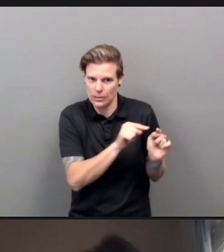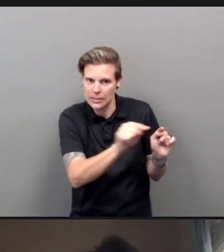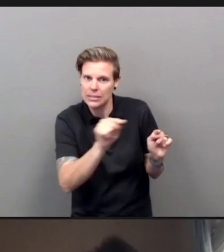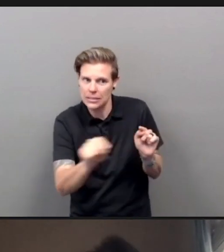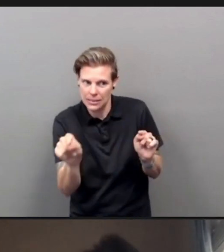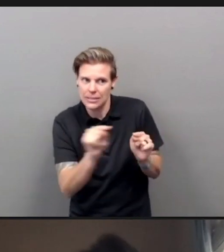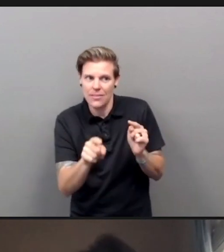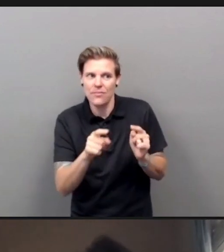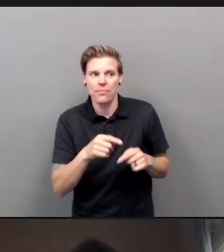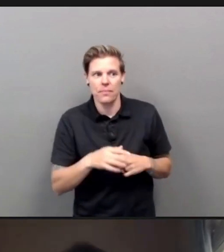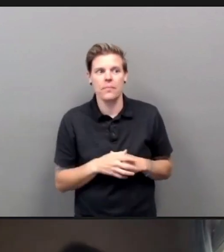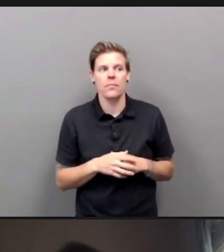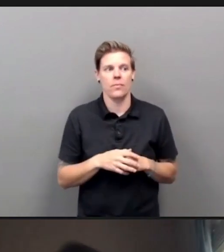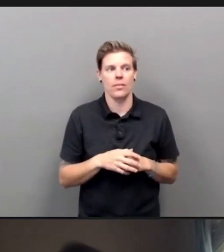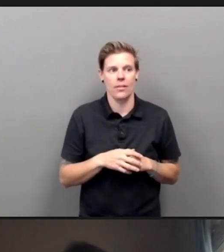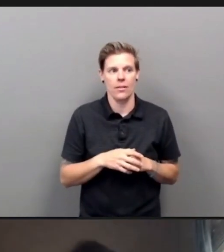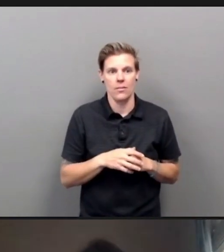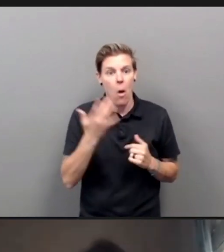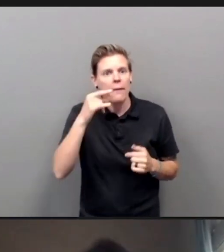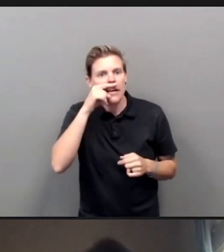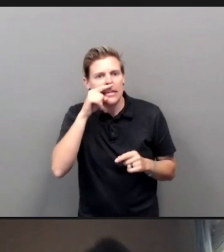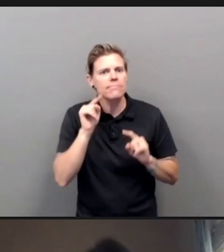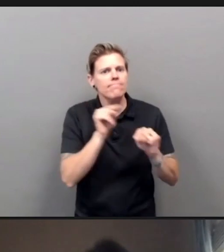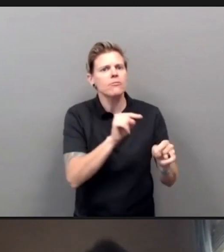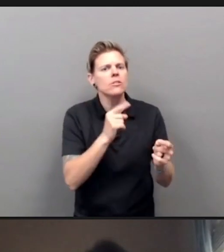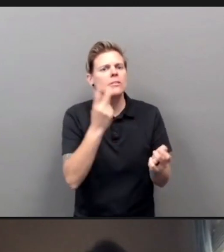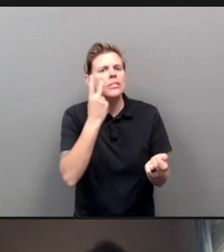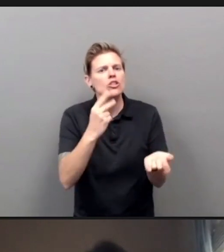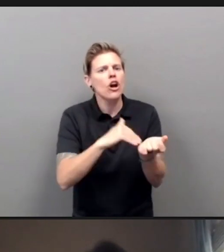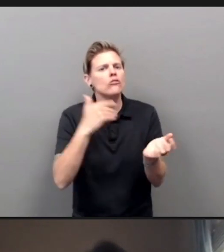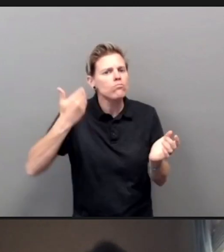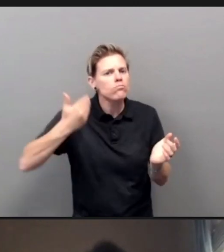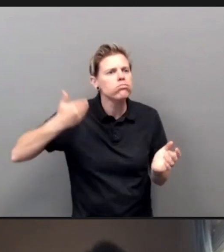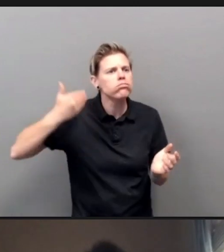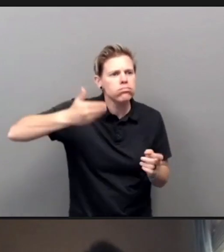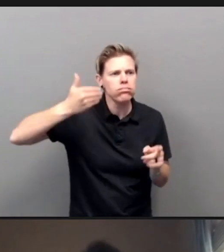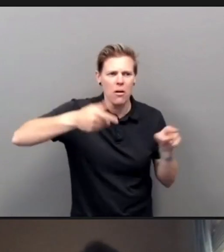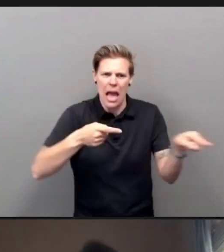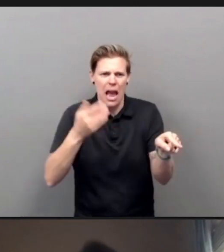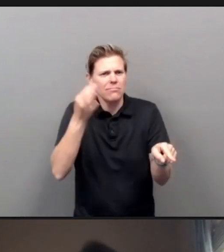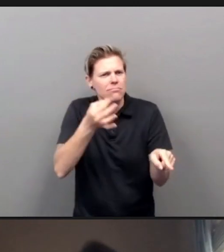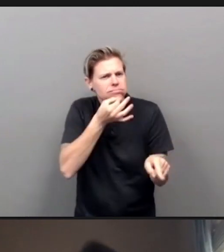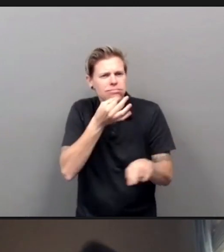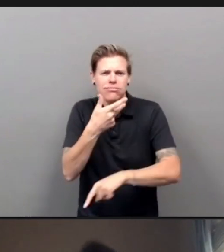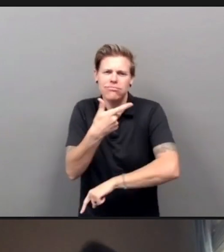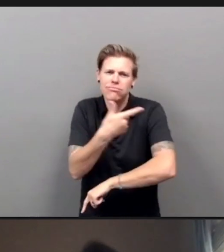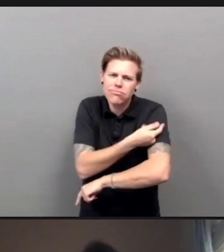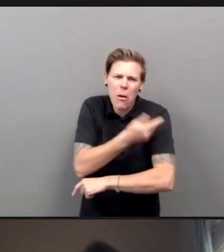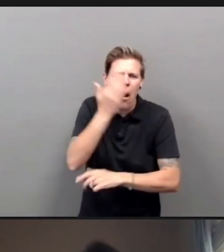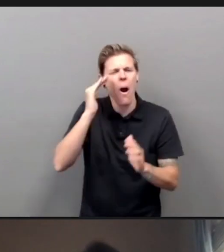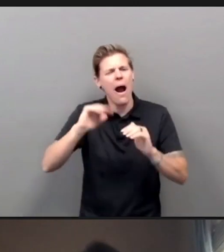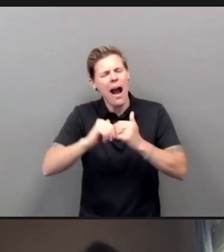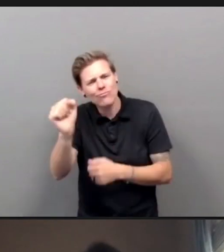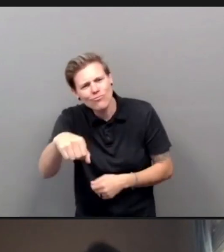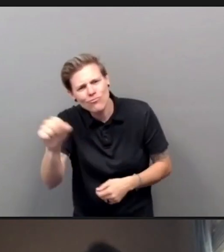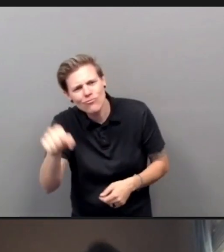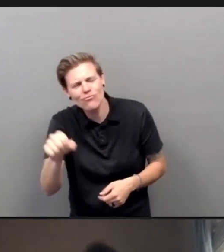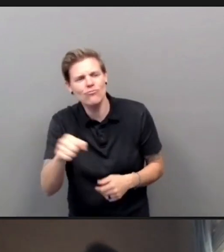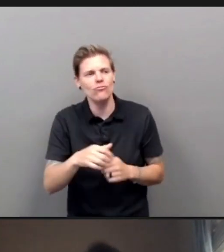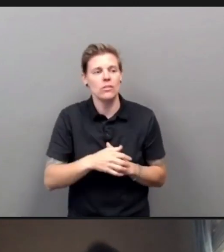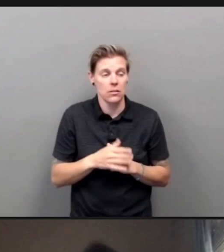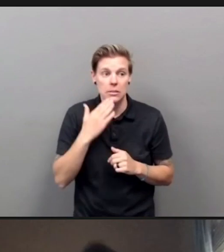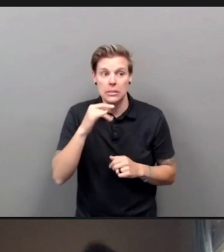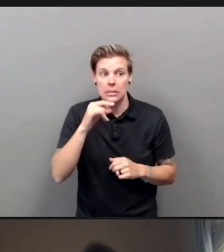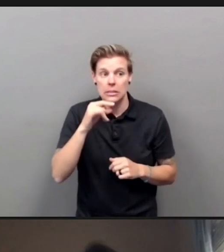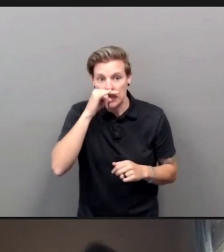years and are like experts at administering every single vaccine. And there's a ton of them that are required for kids as they grow up